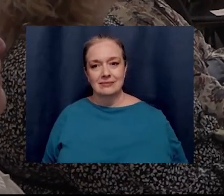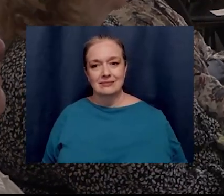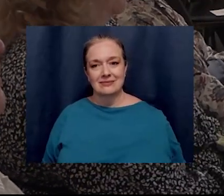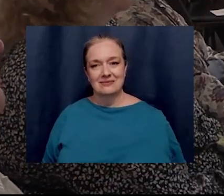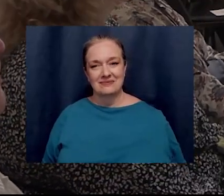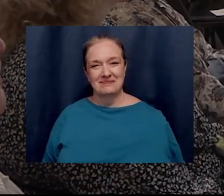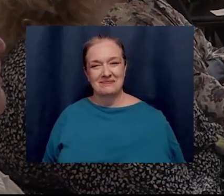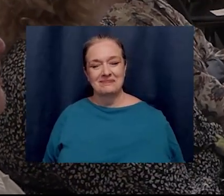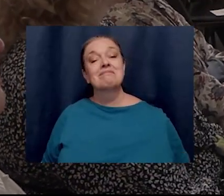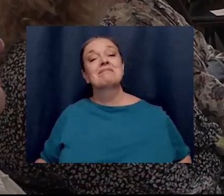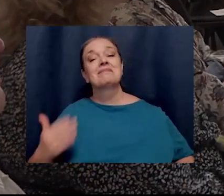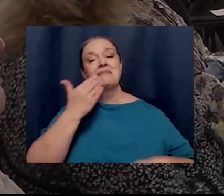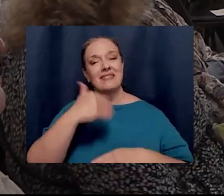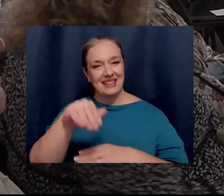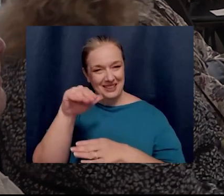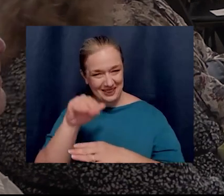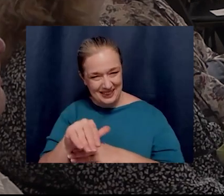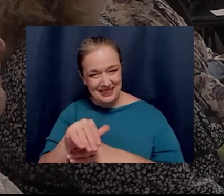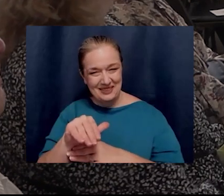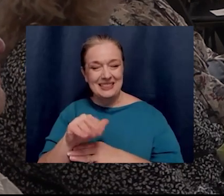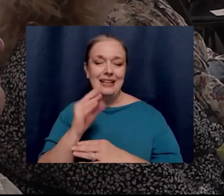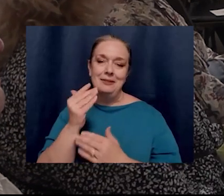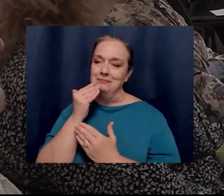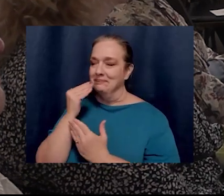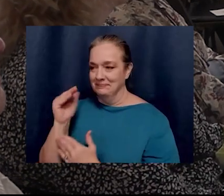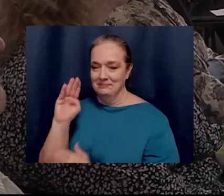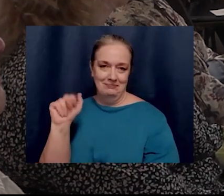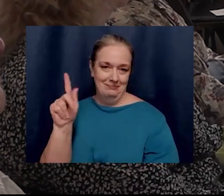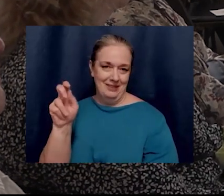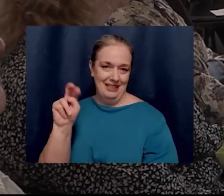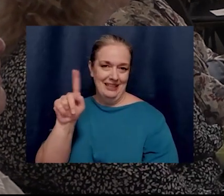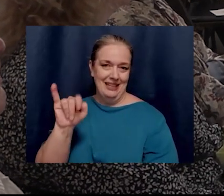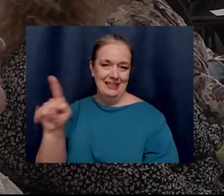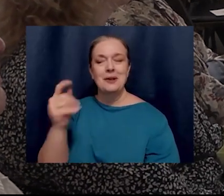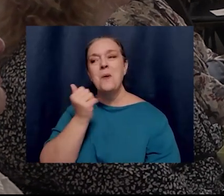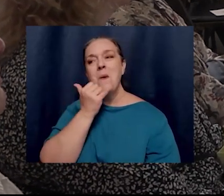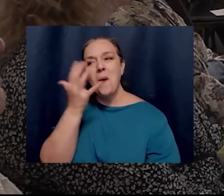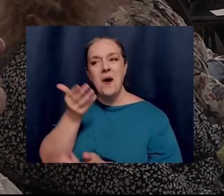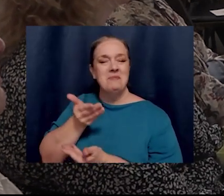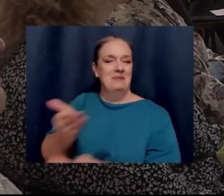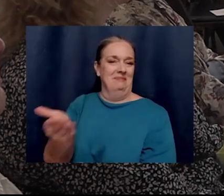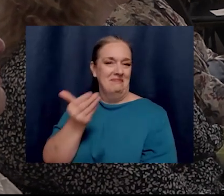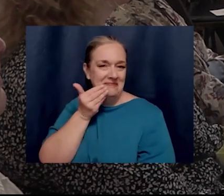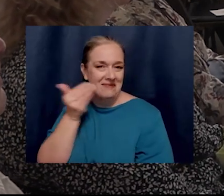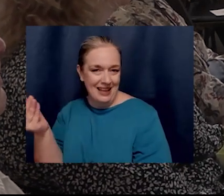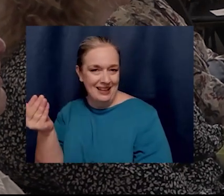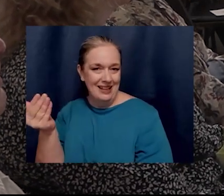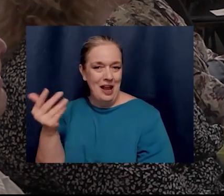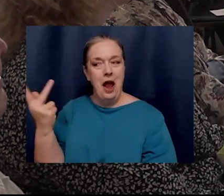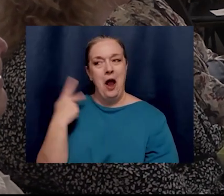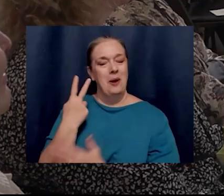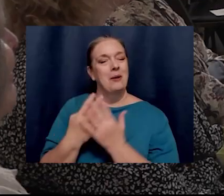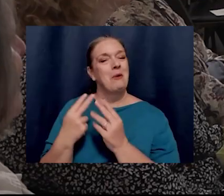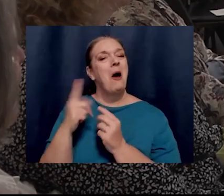Good evening, and thank you, Mackenzie, for that lovely and warm introduction. It's a mutual fan club